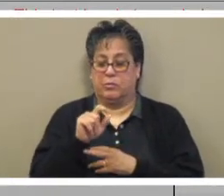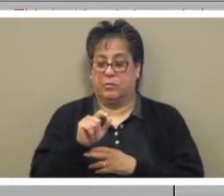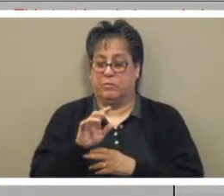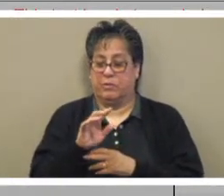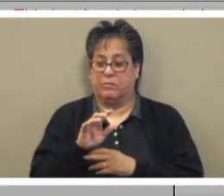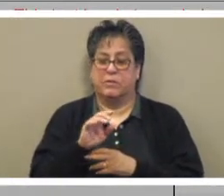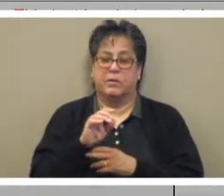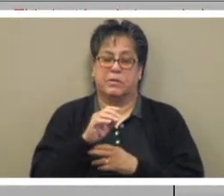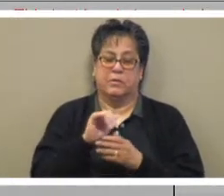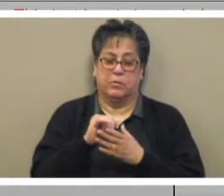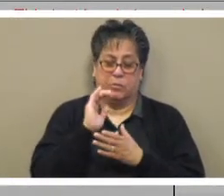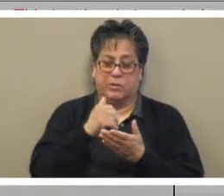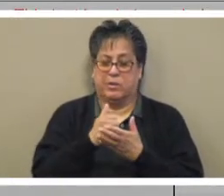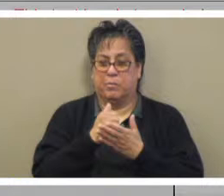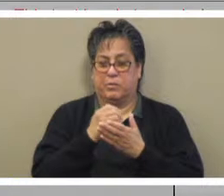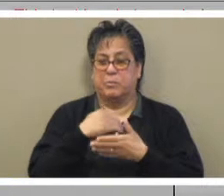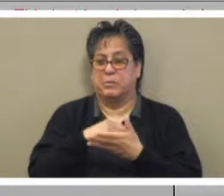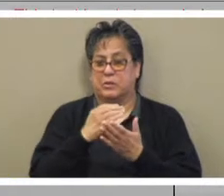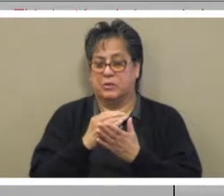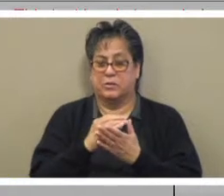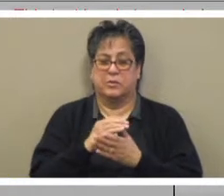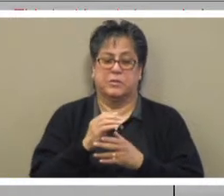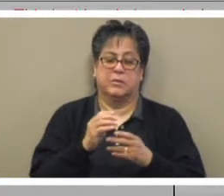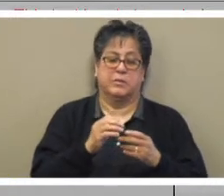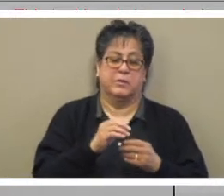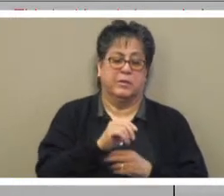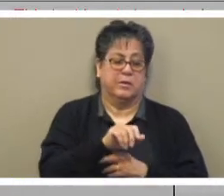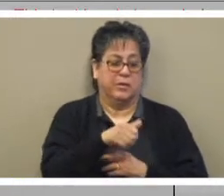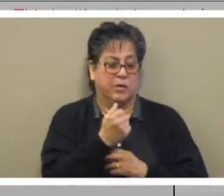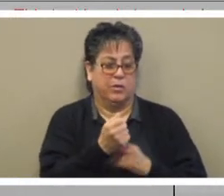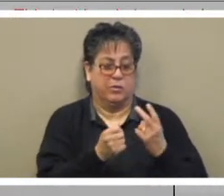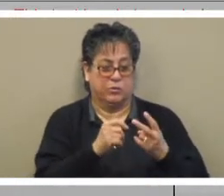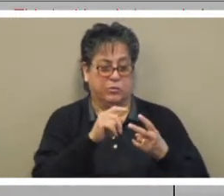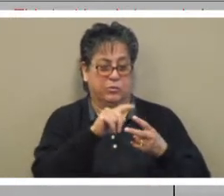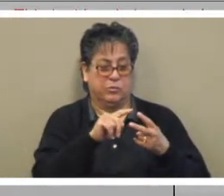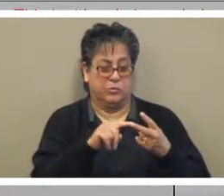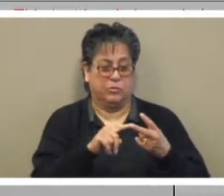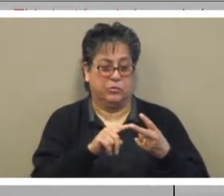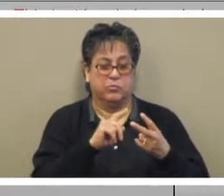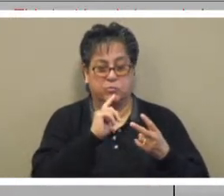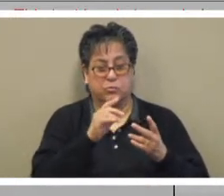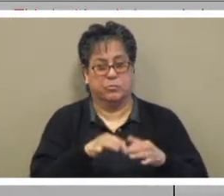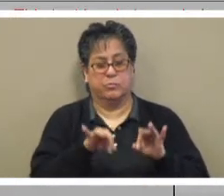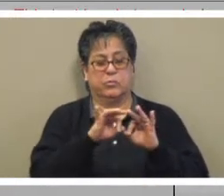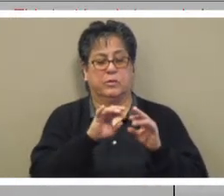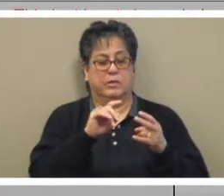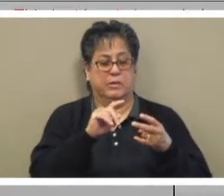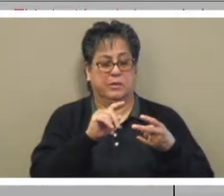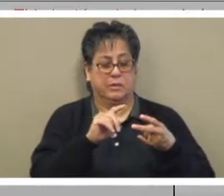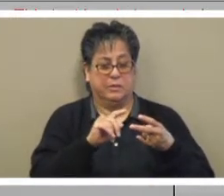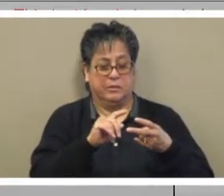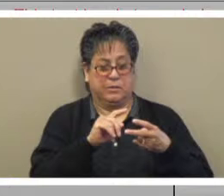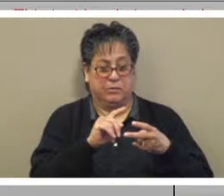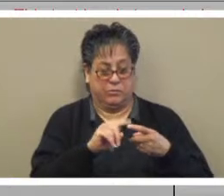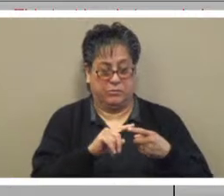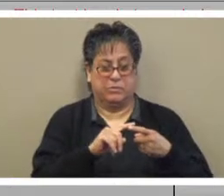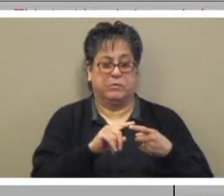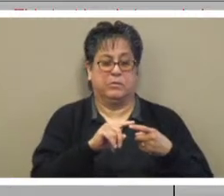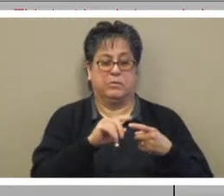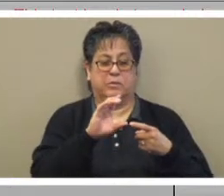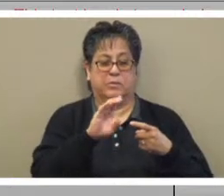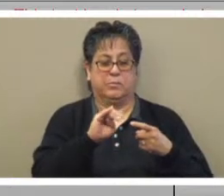budgets as well. The second two items, I'm going to go slowly here because these are very, very important items. So the second one there, cash defeasance of